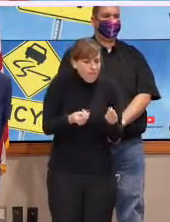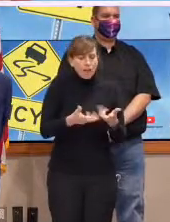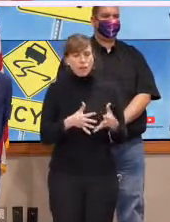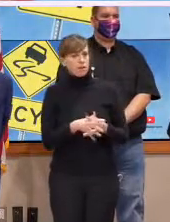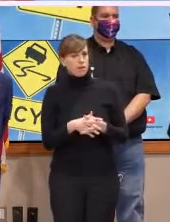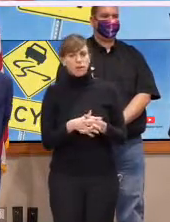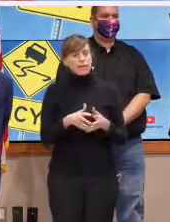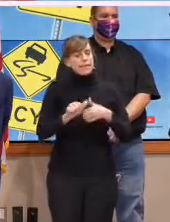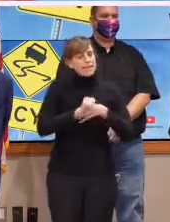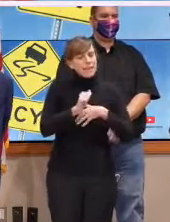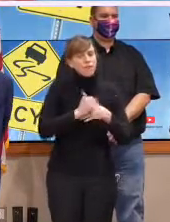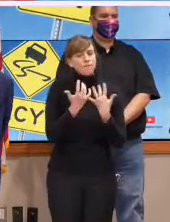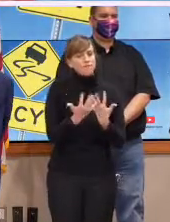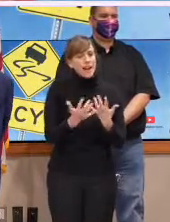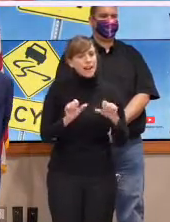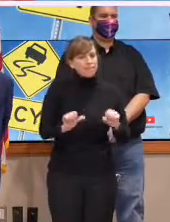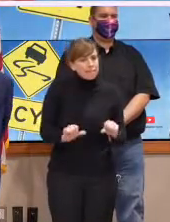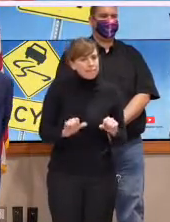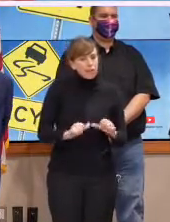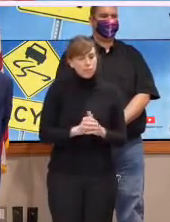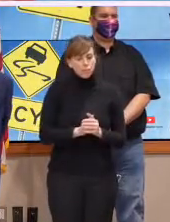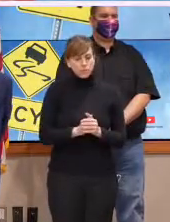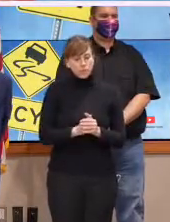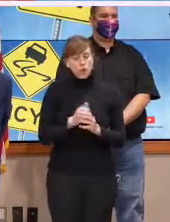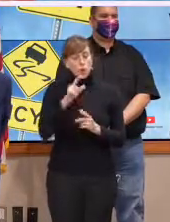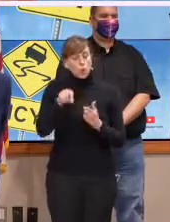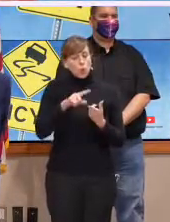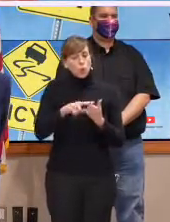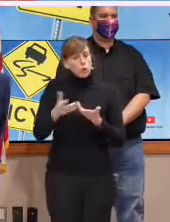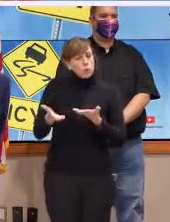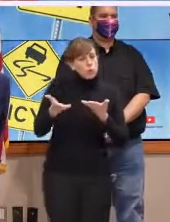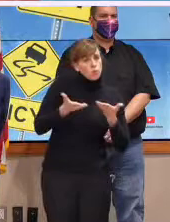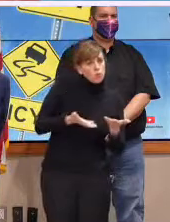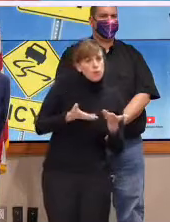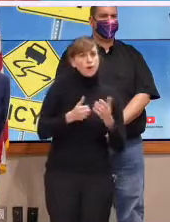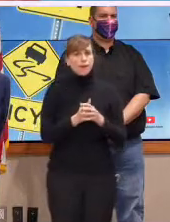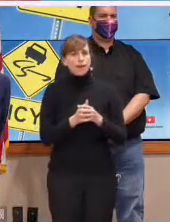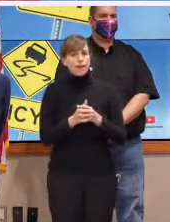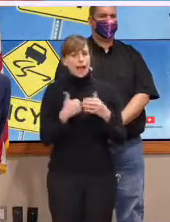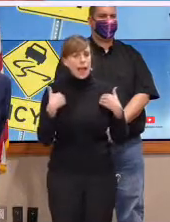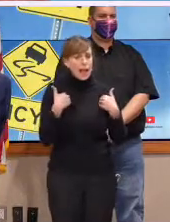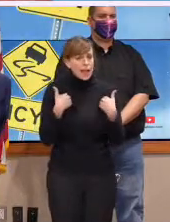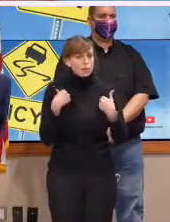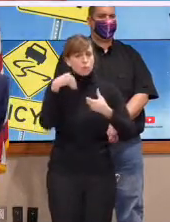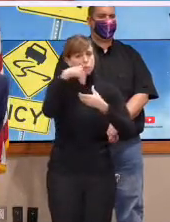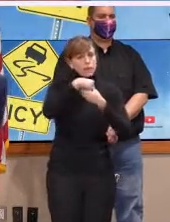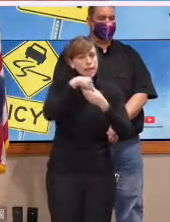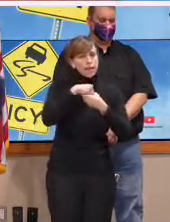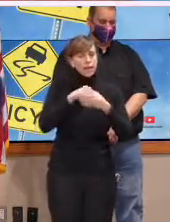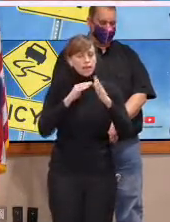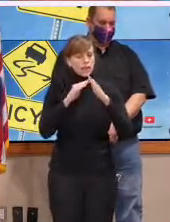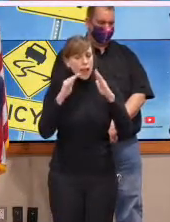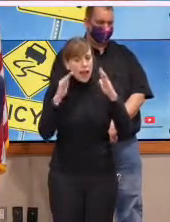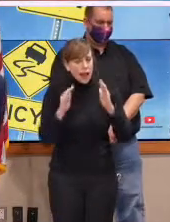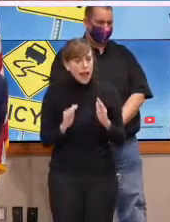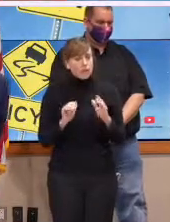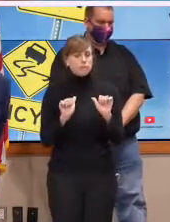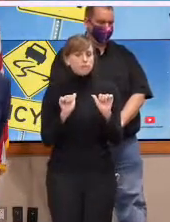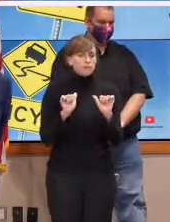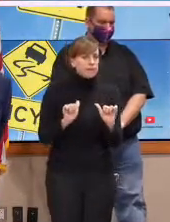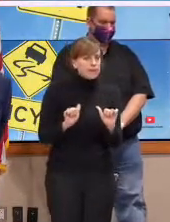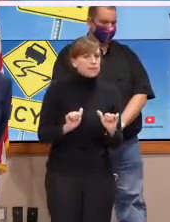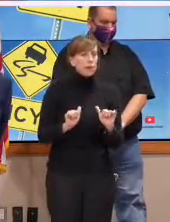well because when you bring those animals in close to the home and you use those heat lamps, we're worried about that as well. And just to talk about